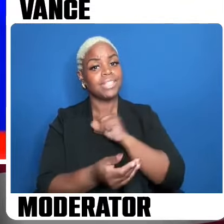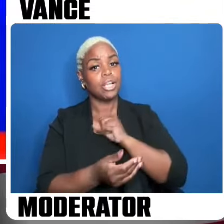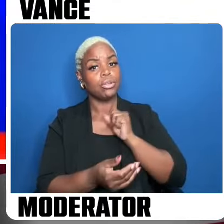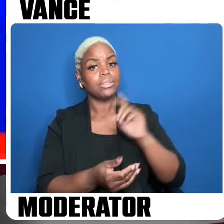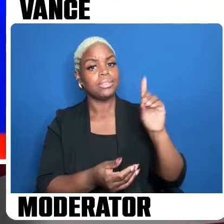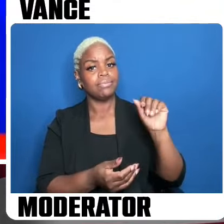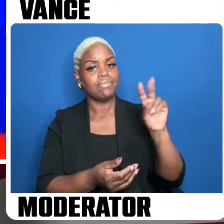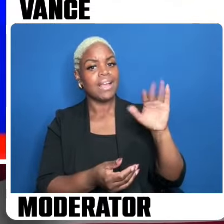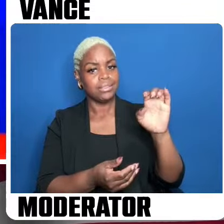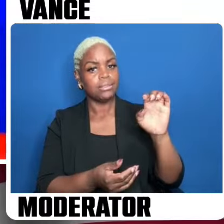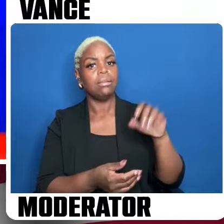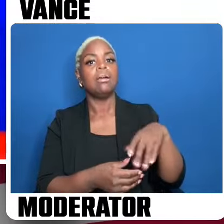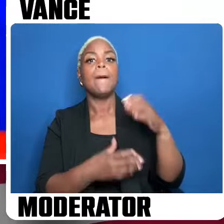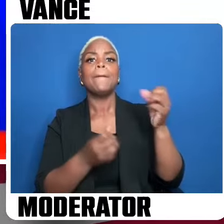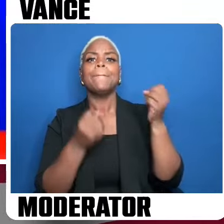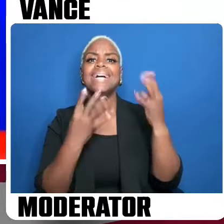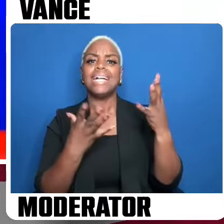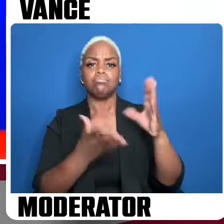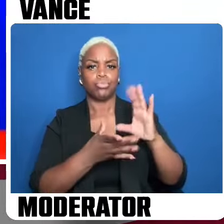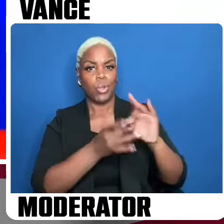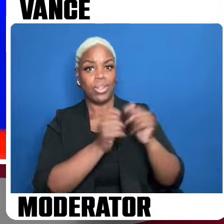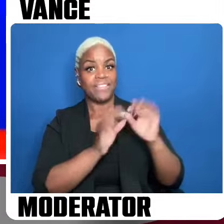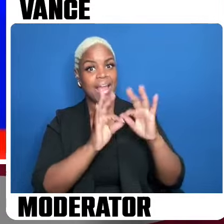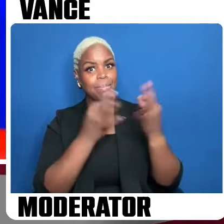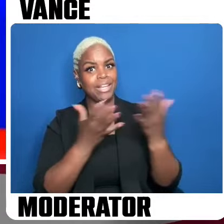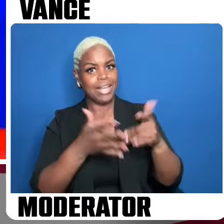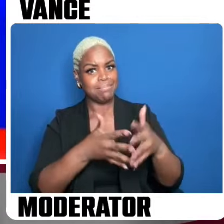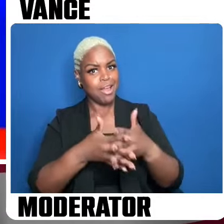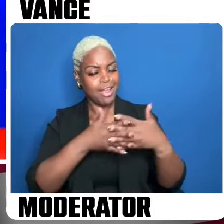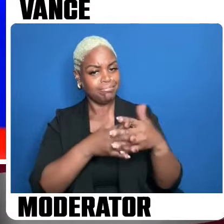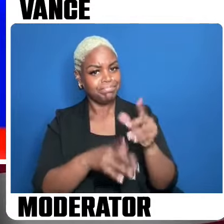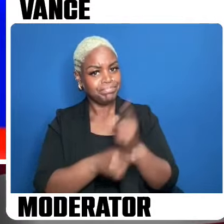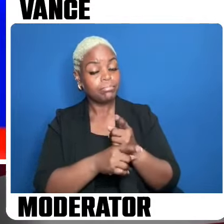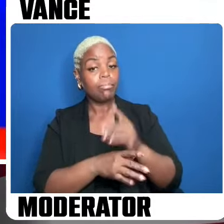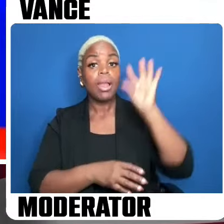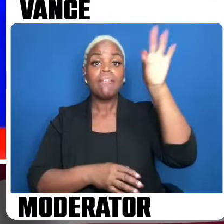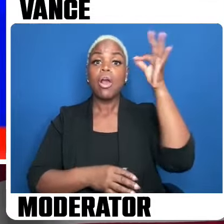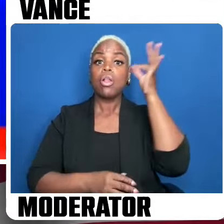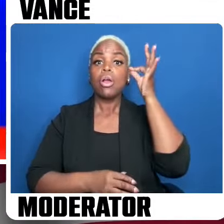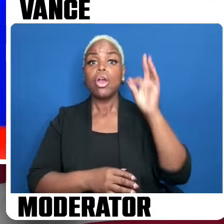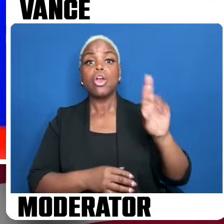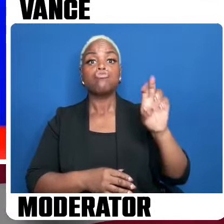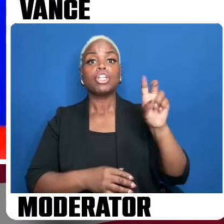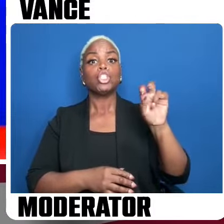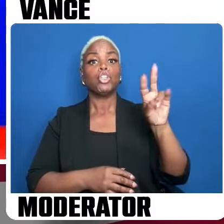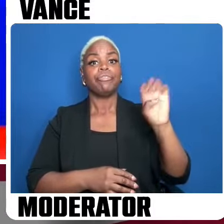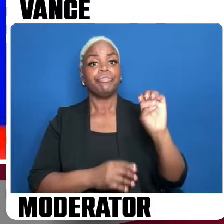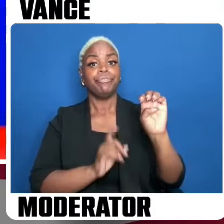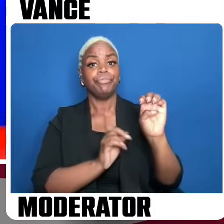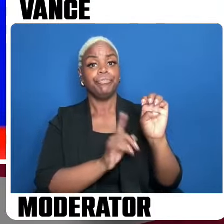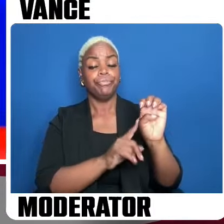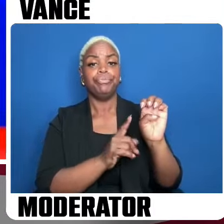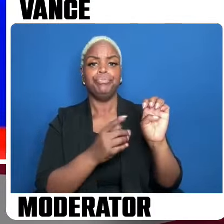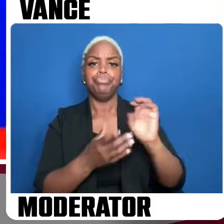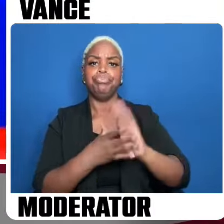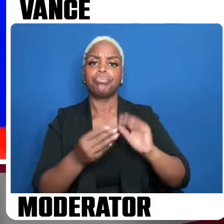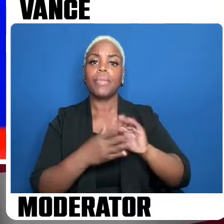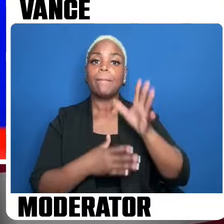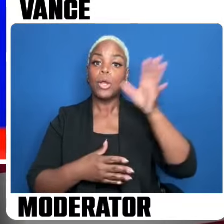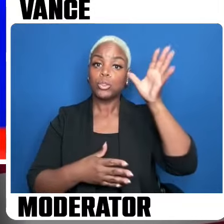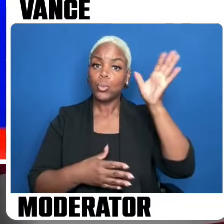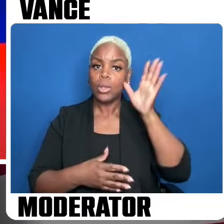American family. The Federal Reserve says parents will spend nearly as much on child care as they do on housing